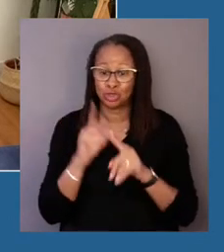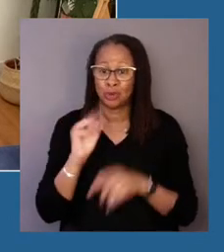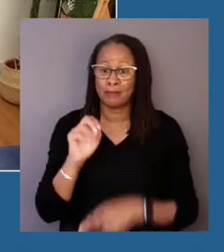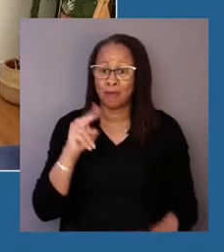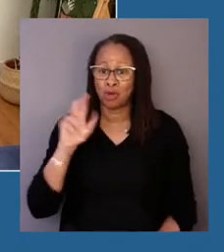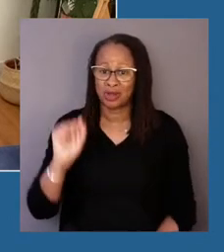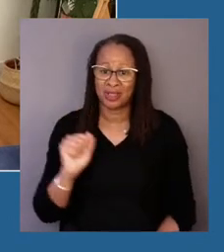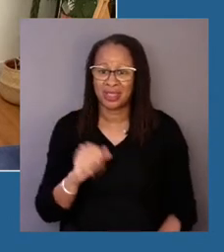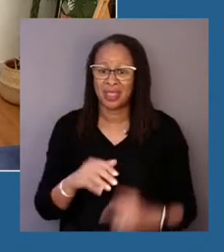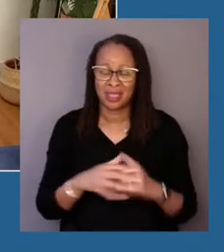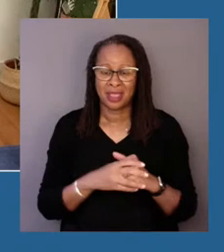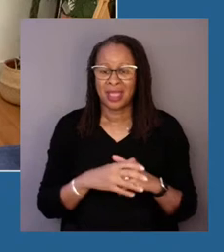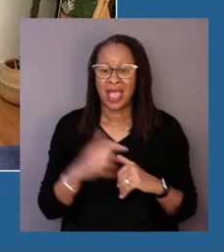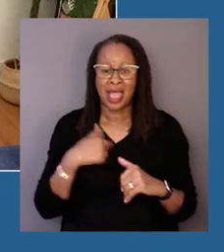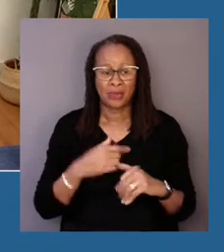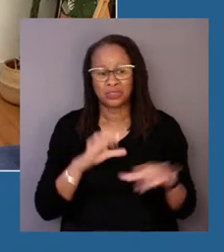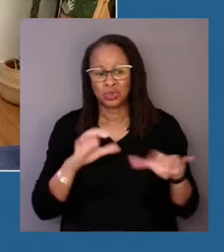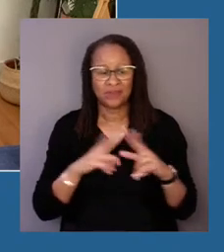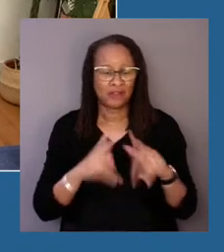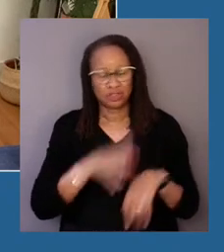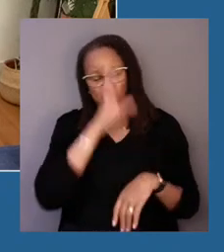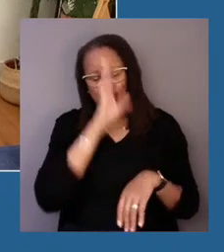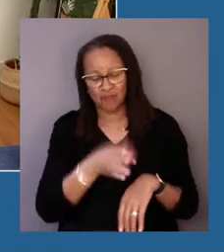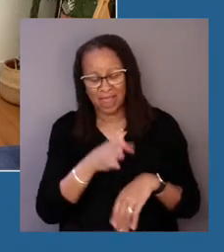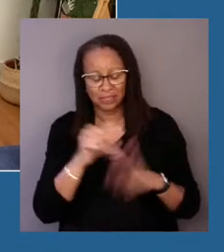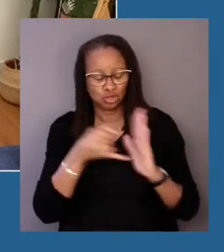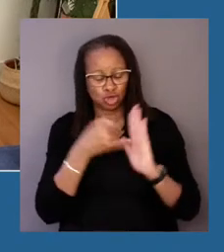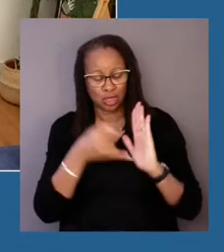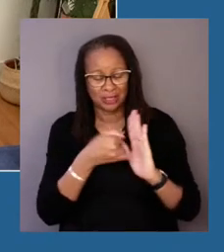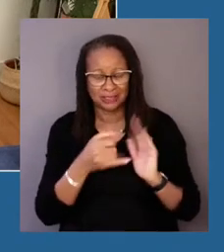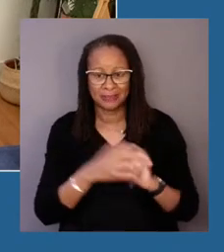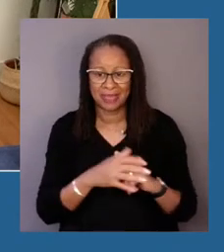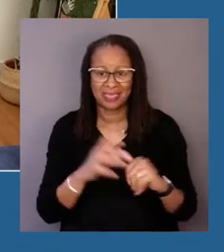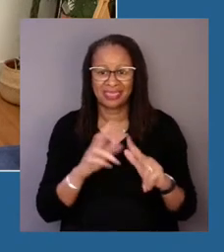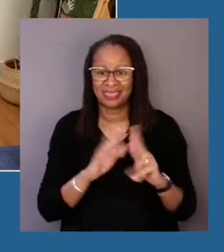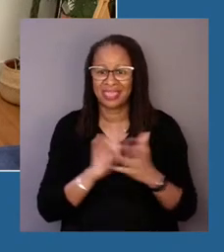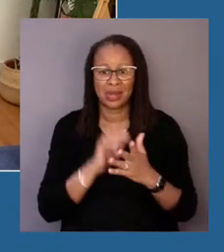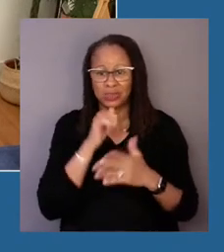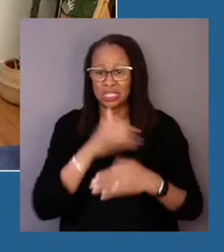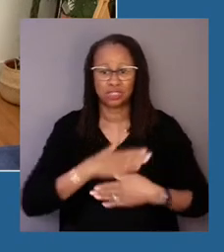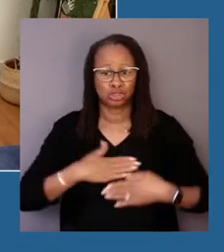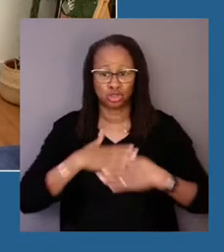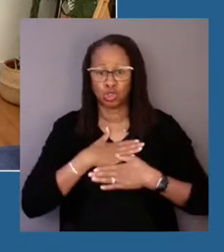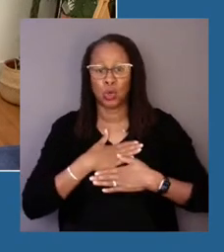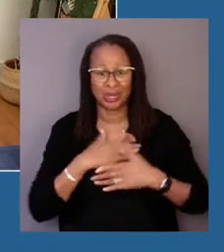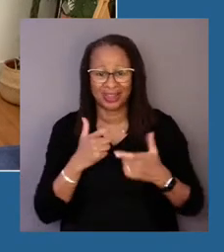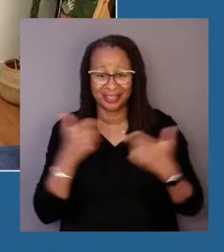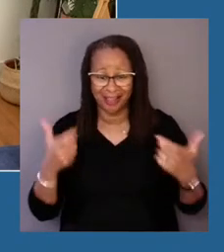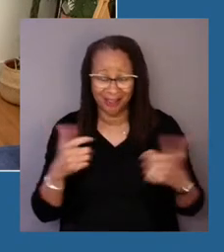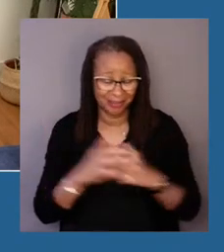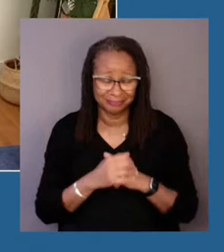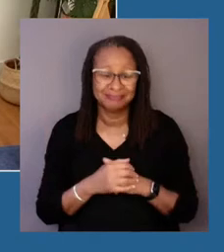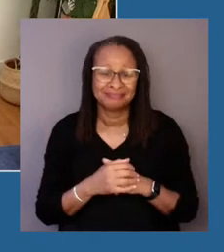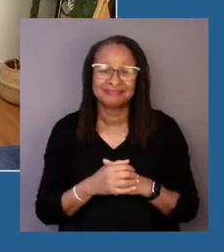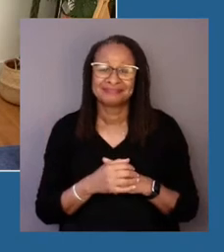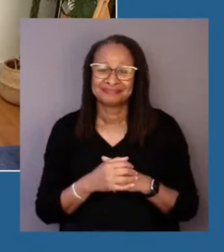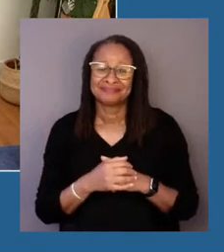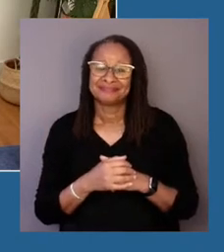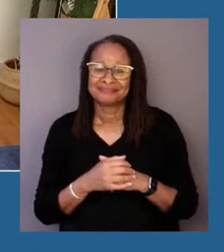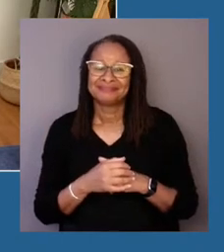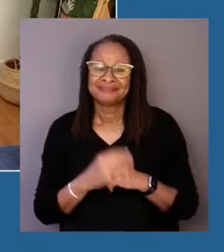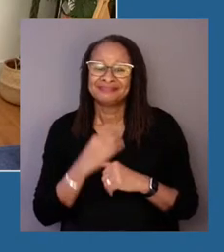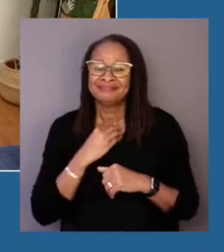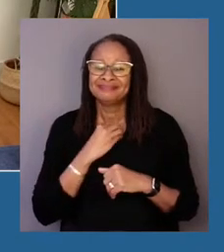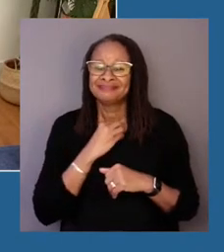doing very like straightforward journalism that I wasn't enjoying very much. and I